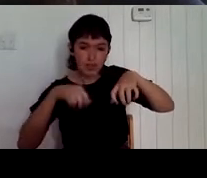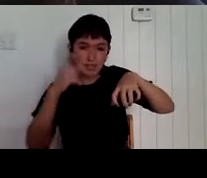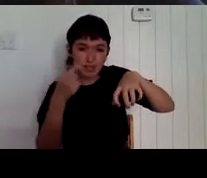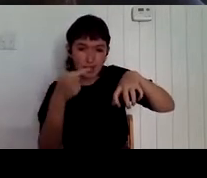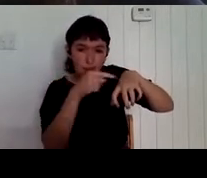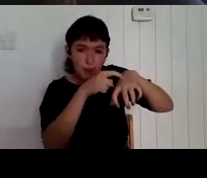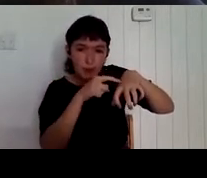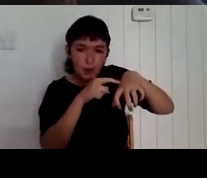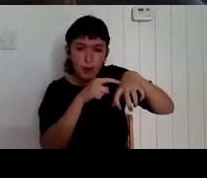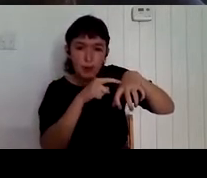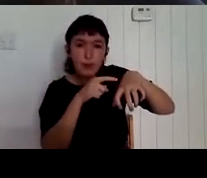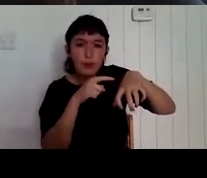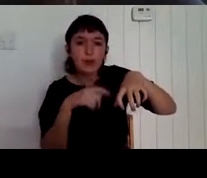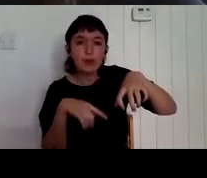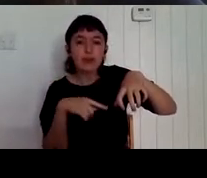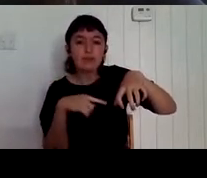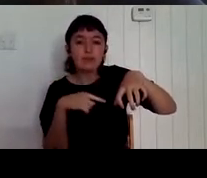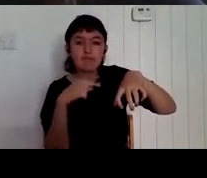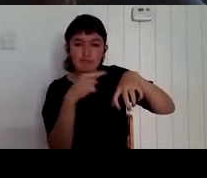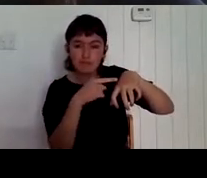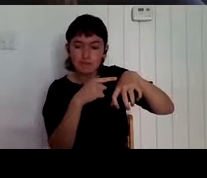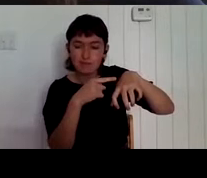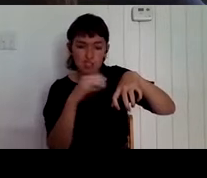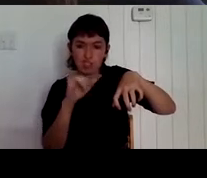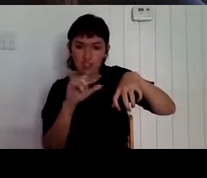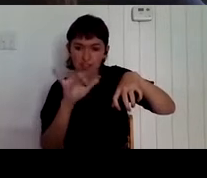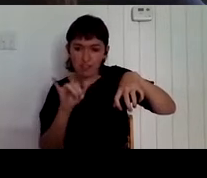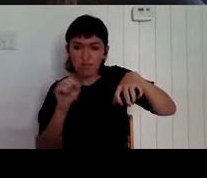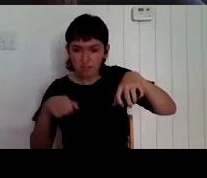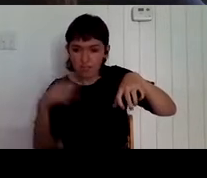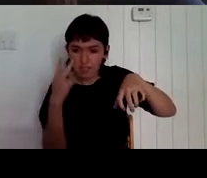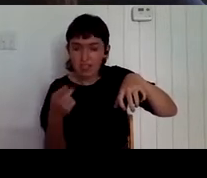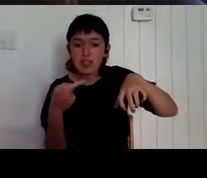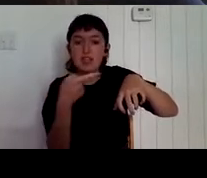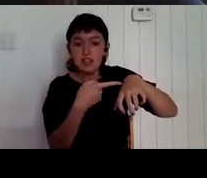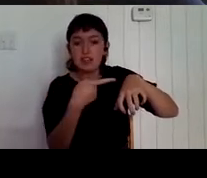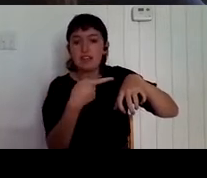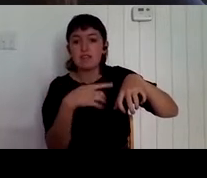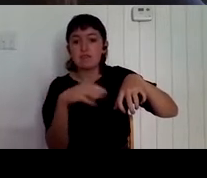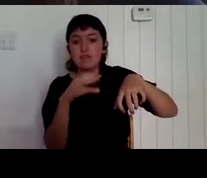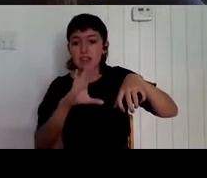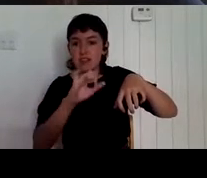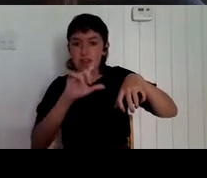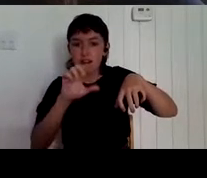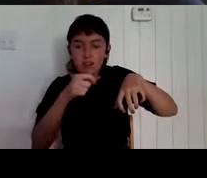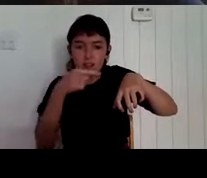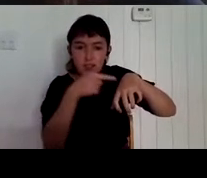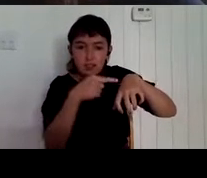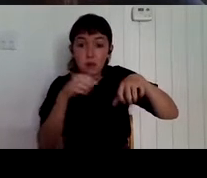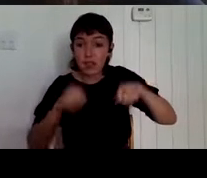hole here. This is where the exposed jelly is. And these are their cells. And if we watch them heal,